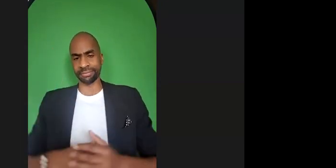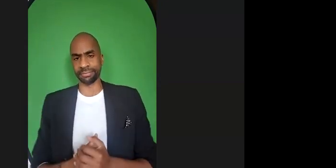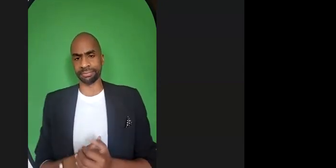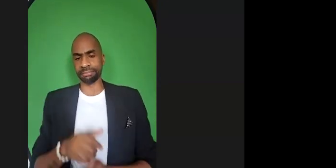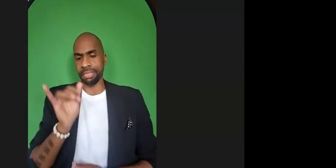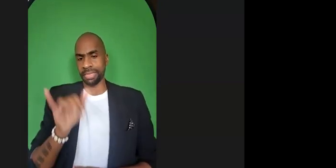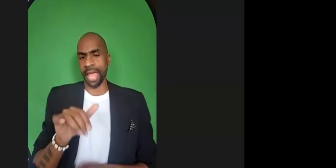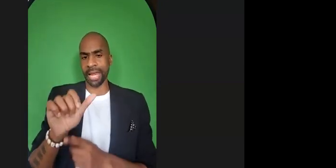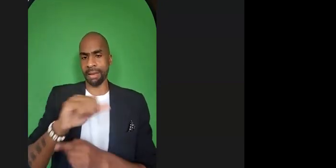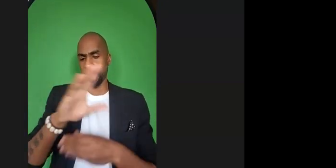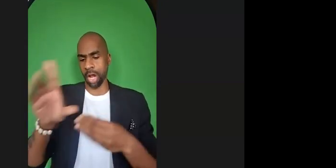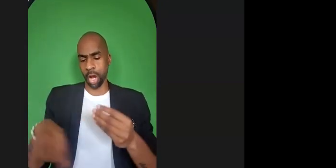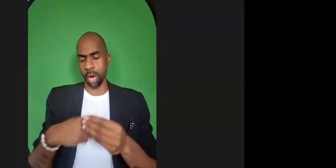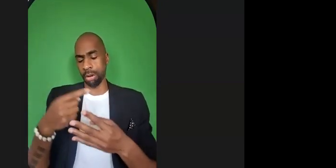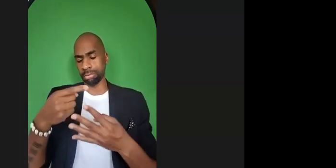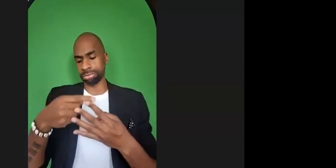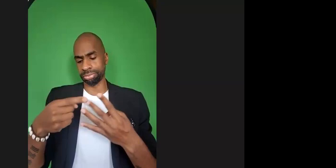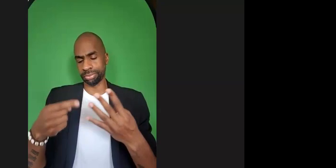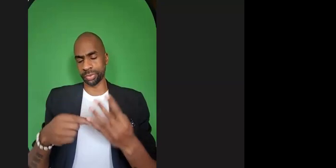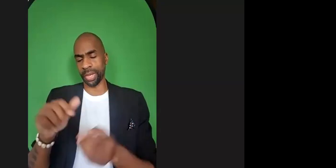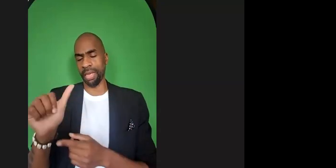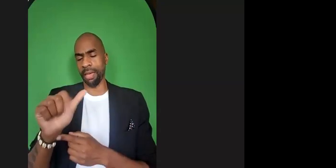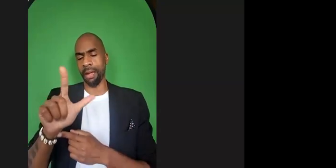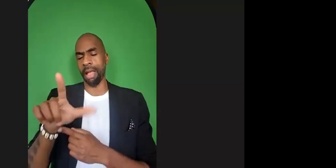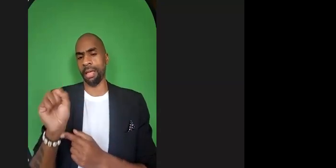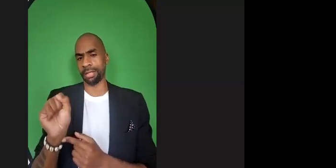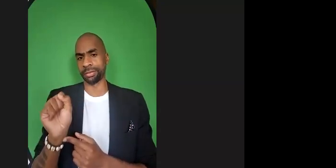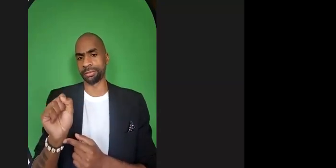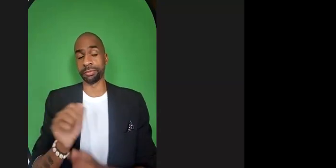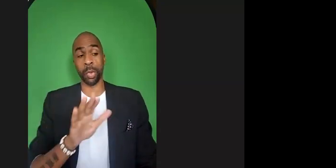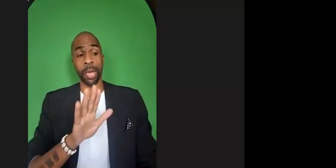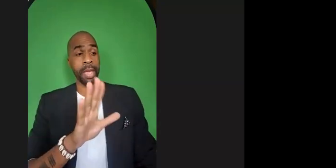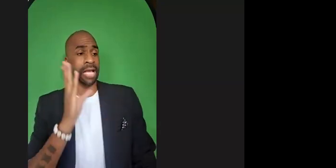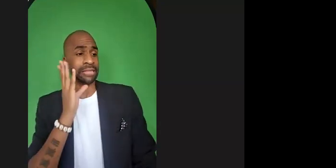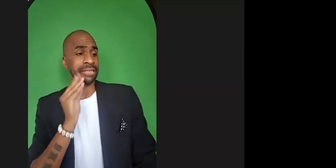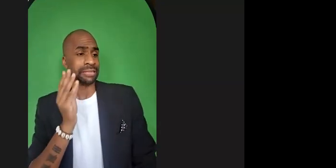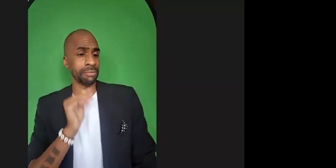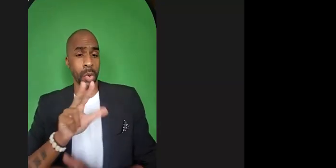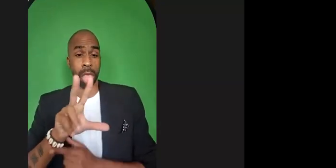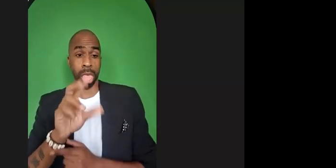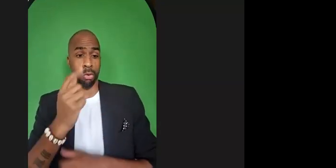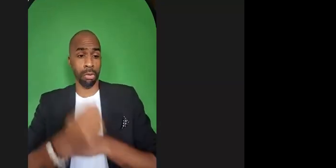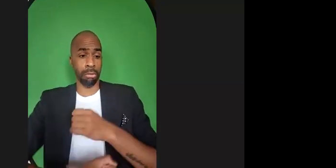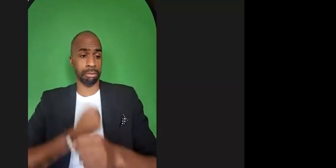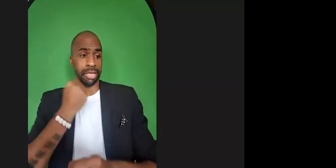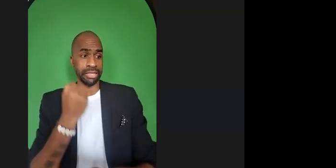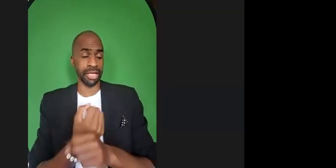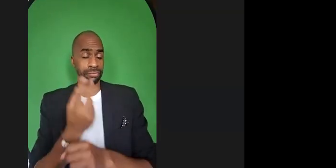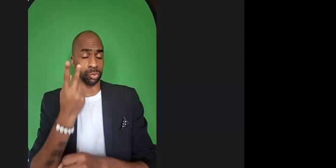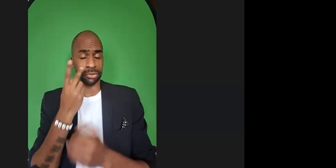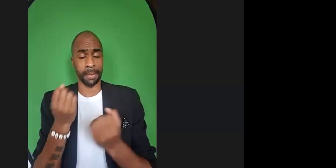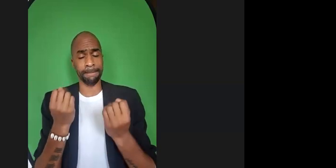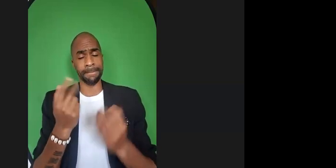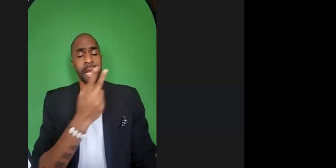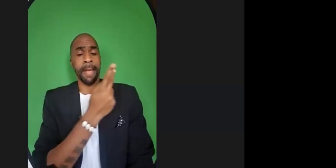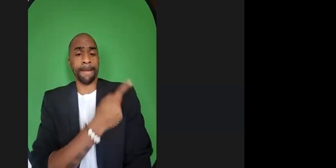terrible. And in my family practice career of 30 years, I've had a few patients. I know you see way more in your center. This used